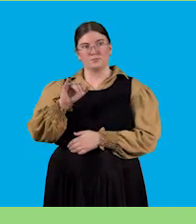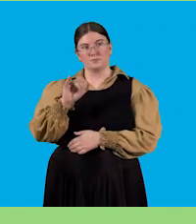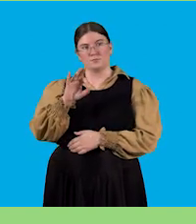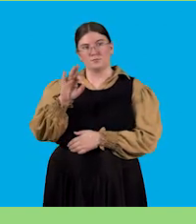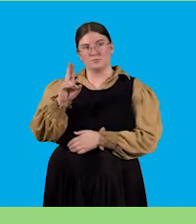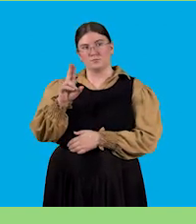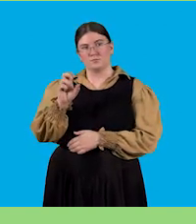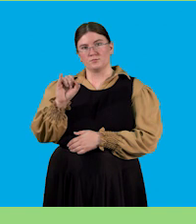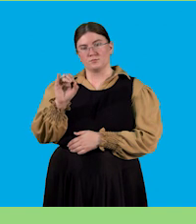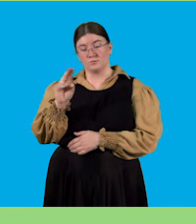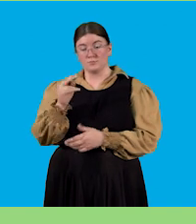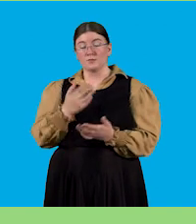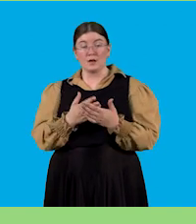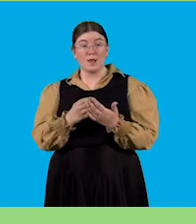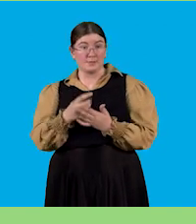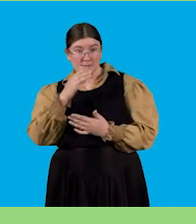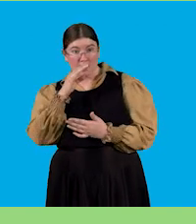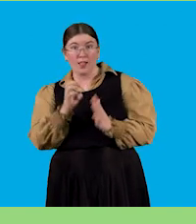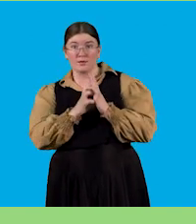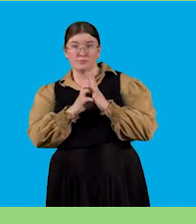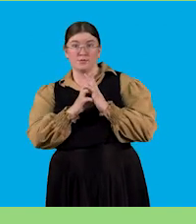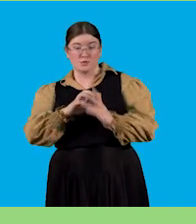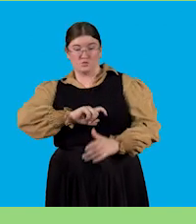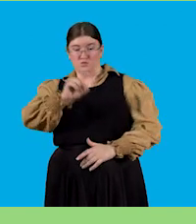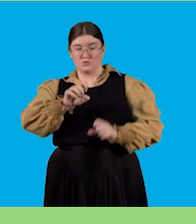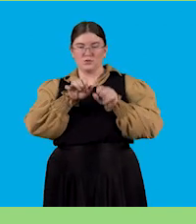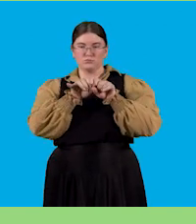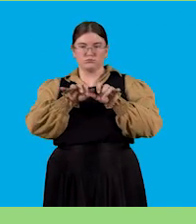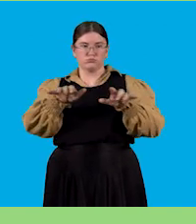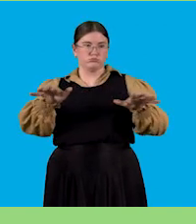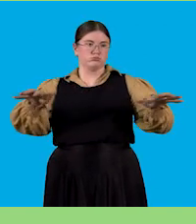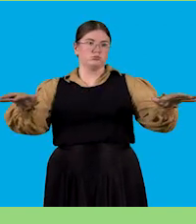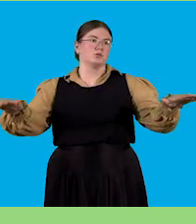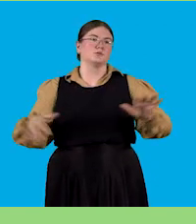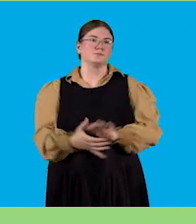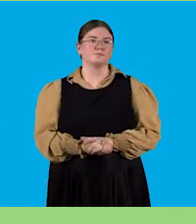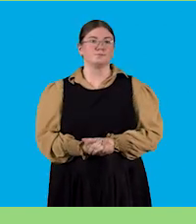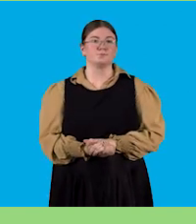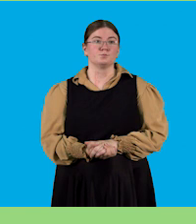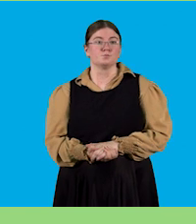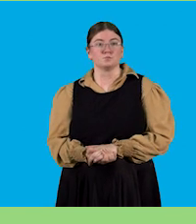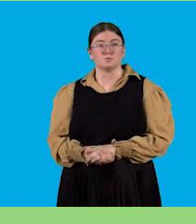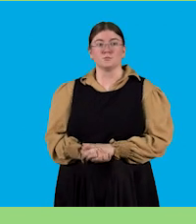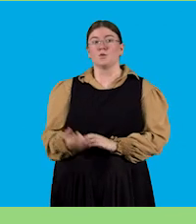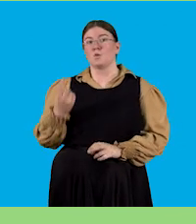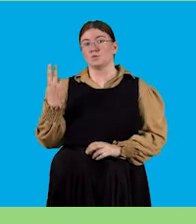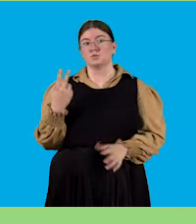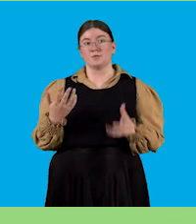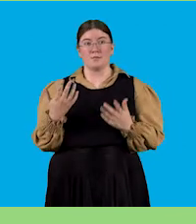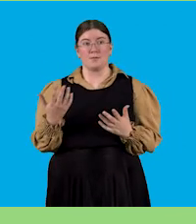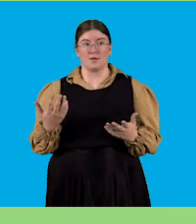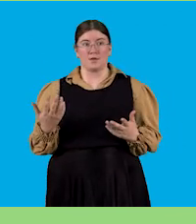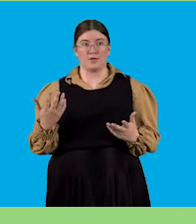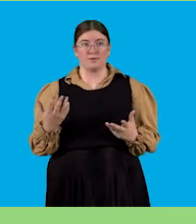So diffusion can happen with scents, like I've given you an example of an air freshener. It can also